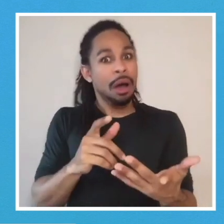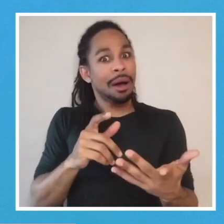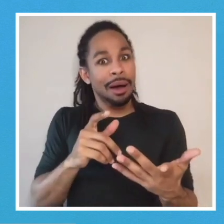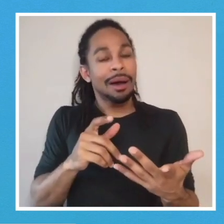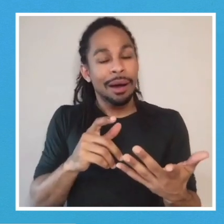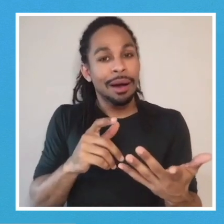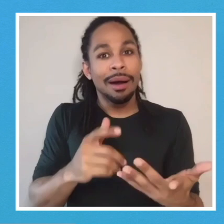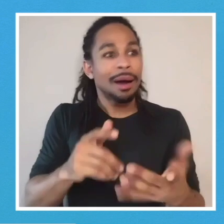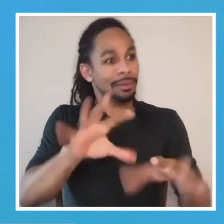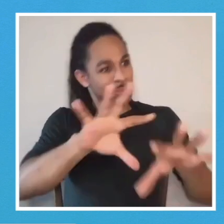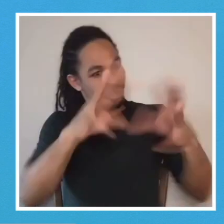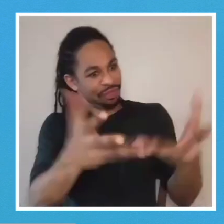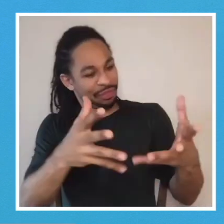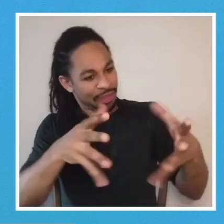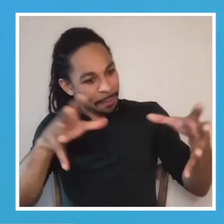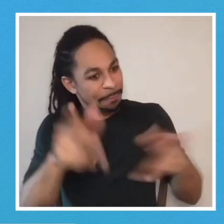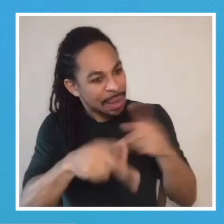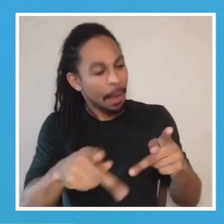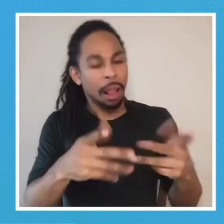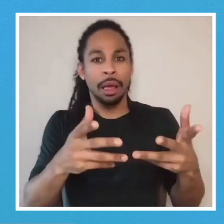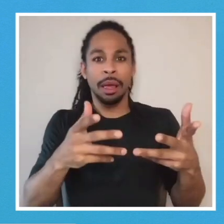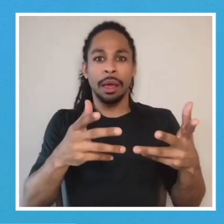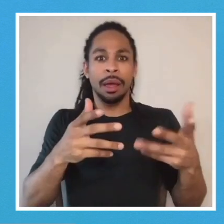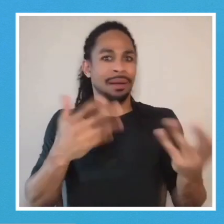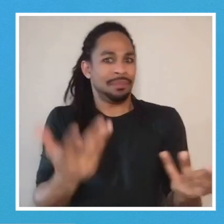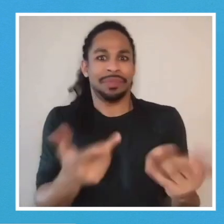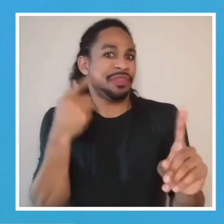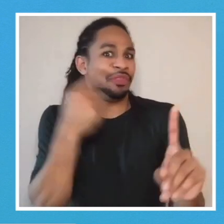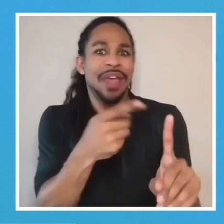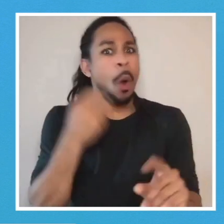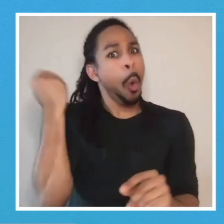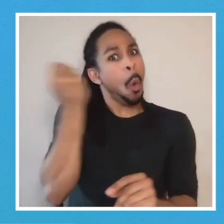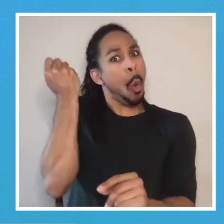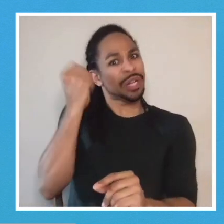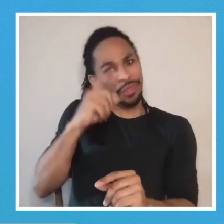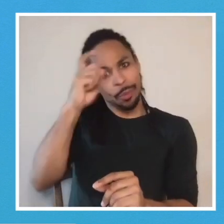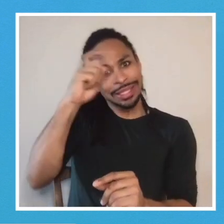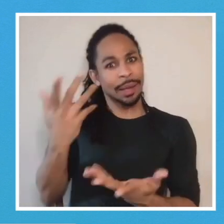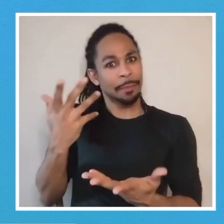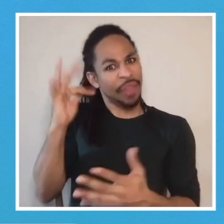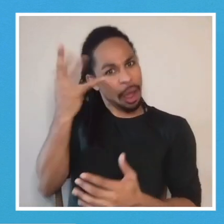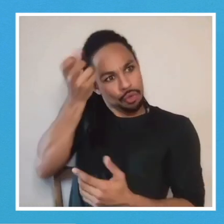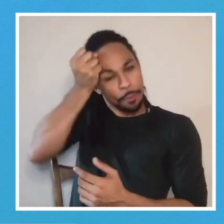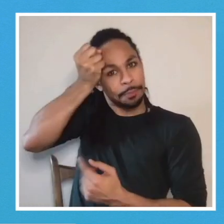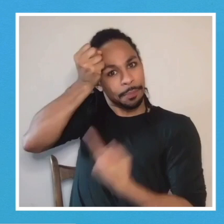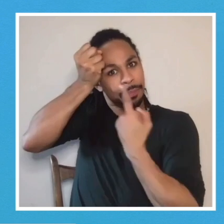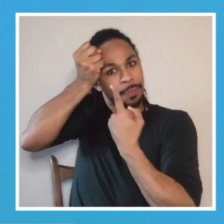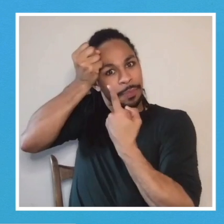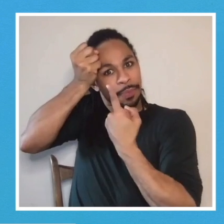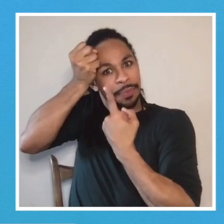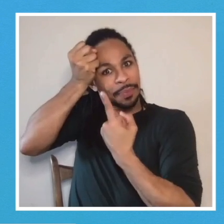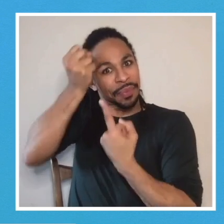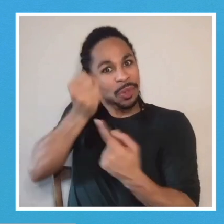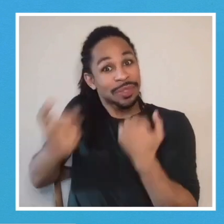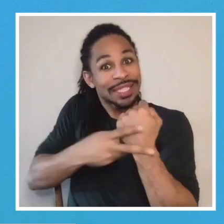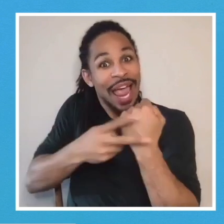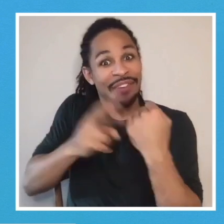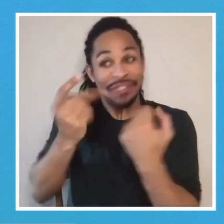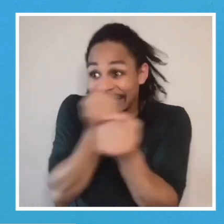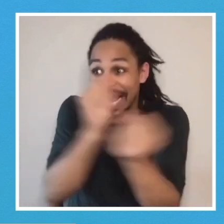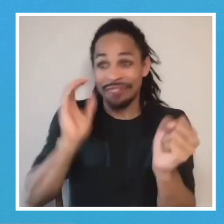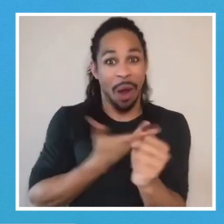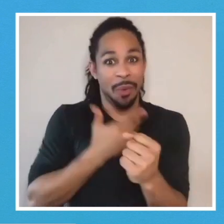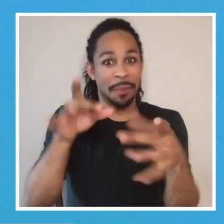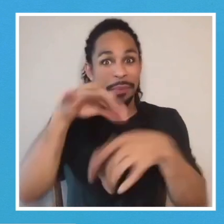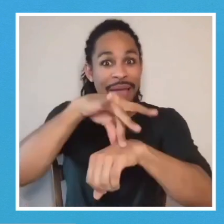us that we have to, they're holding the wisdom now to save the planet, to save the species, to save all